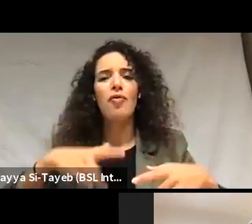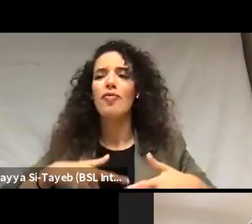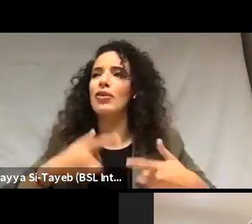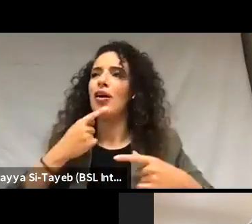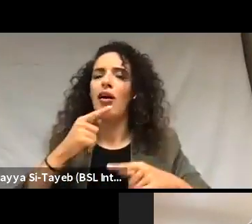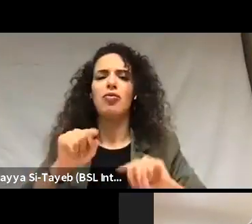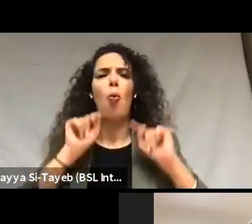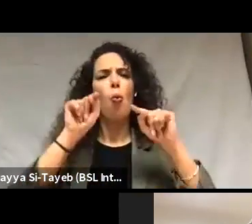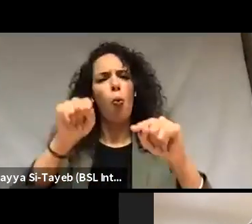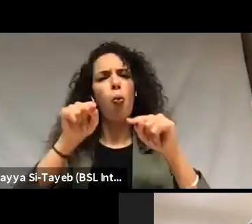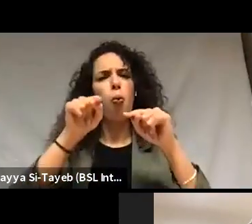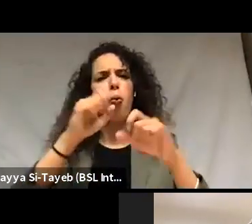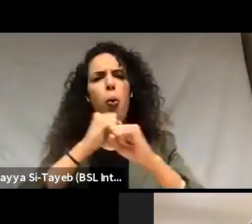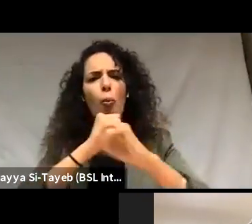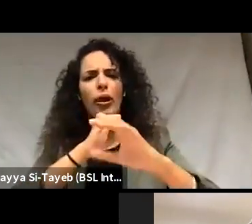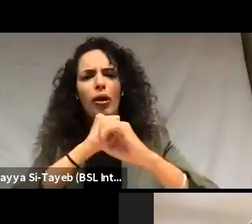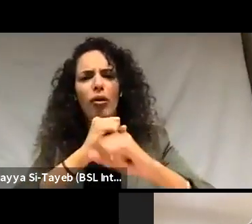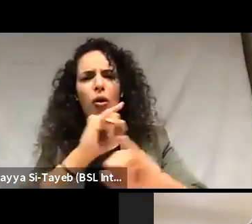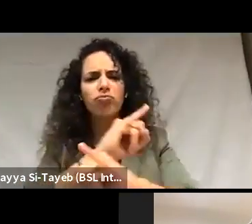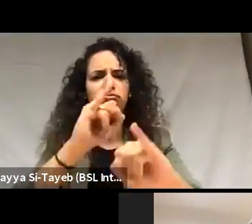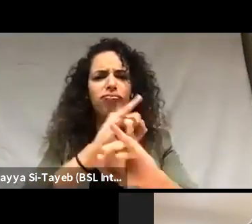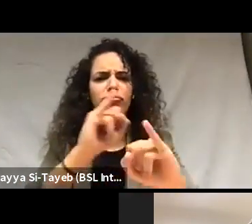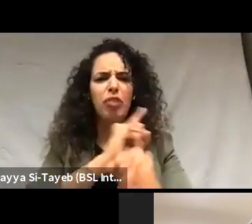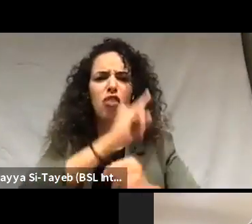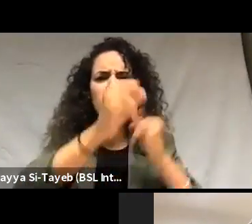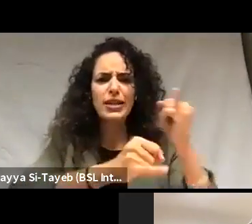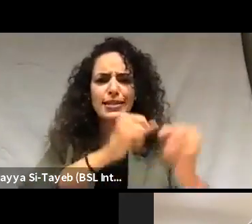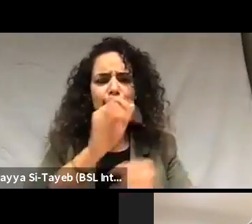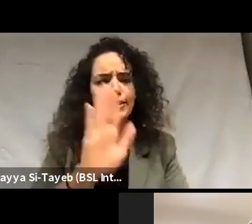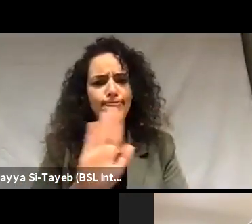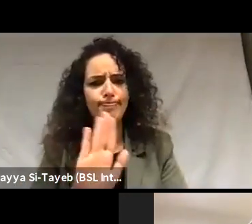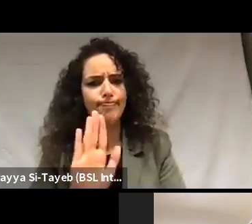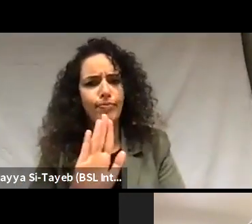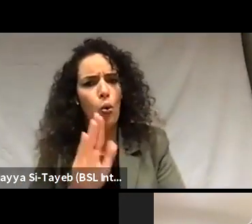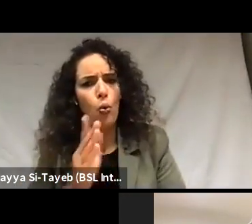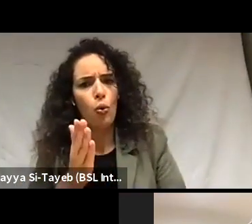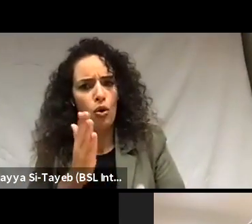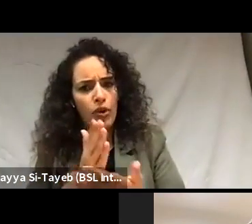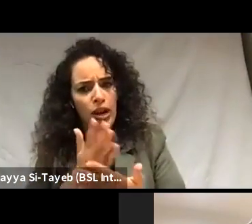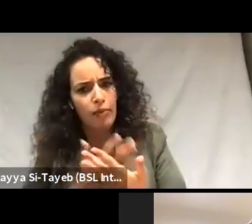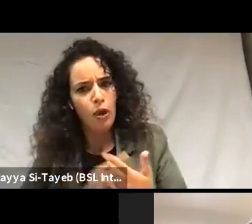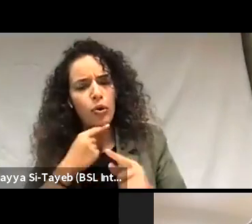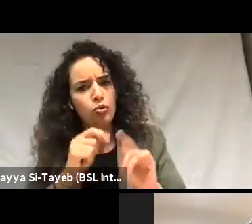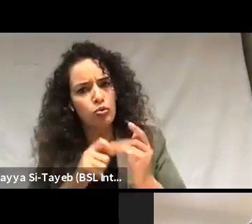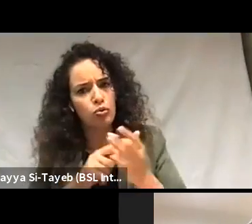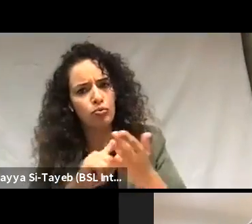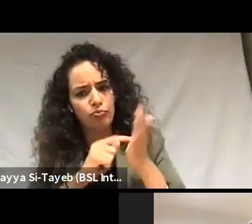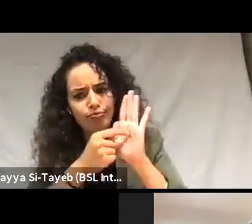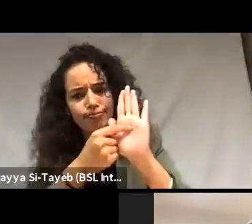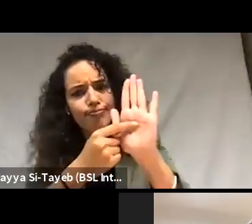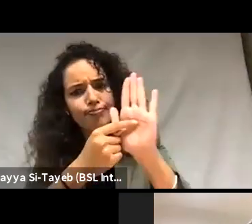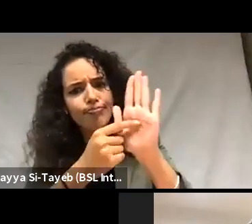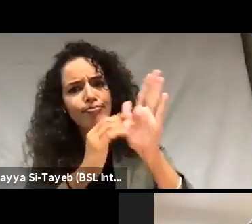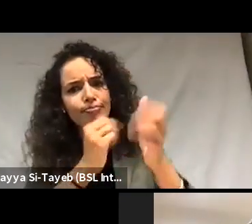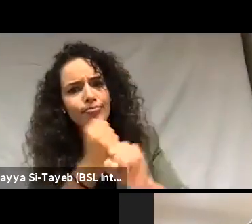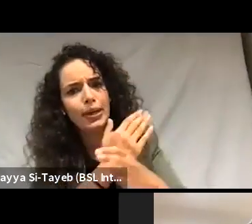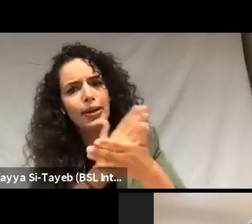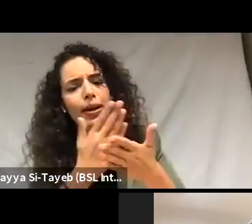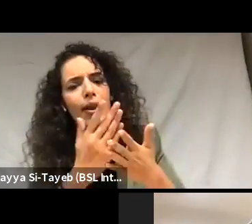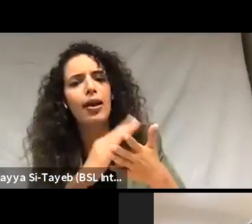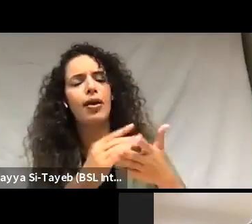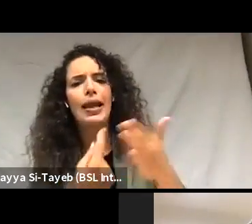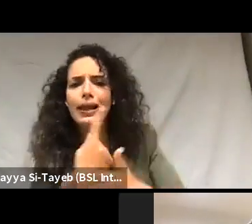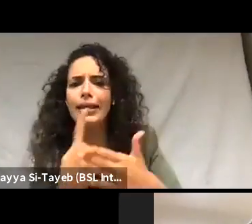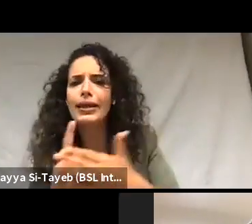meant to be. We hope that we are kind of highlighting issues that you're grappling with as well. And, you know, we're just discussing them. It's not about kind